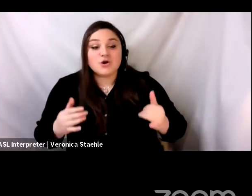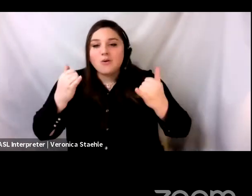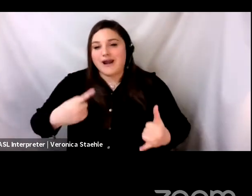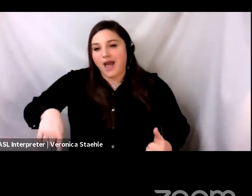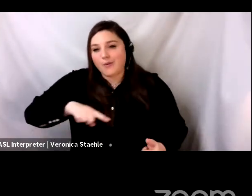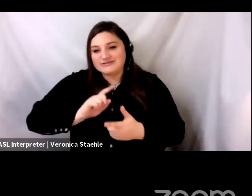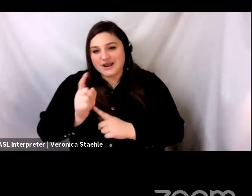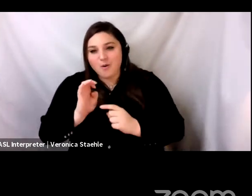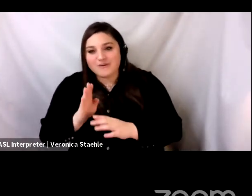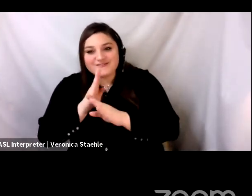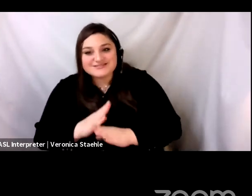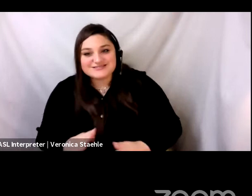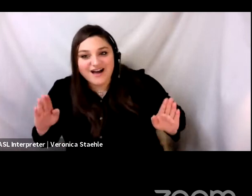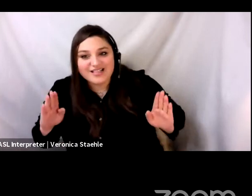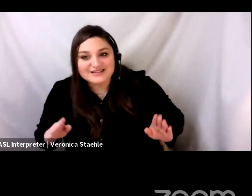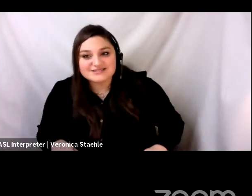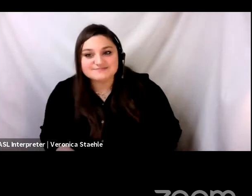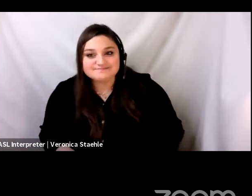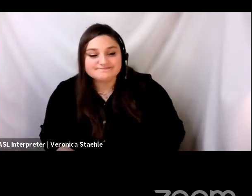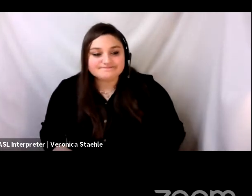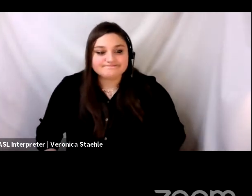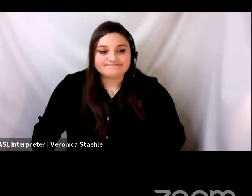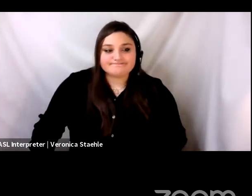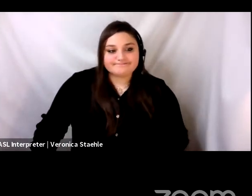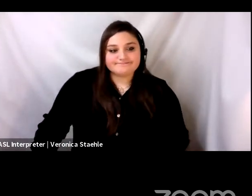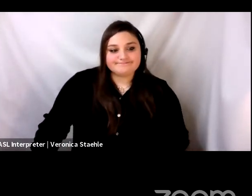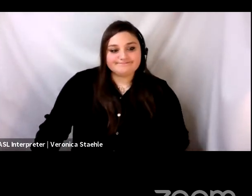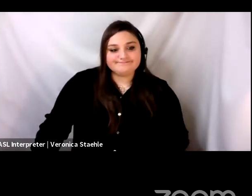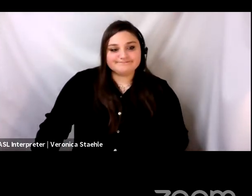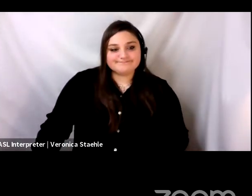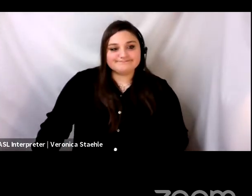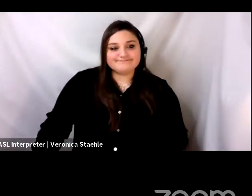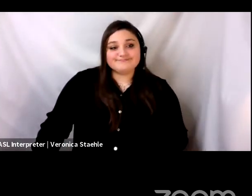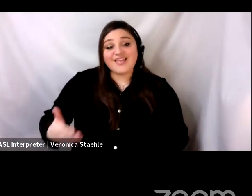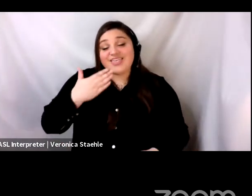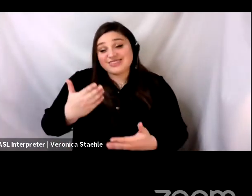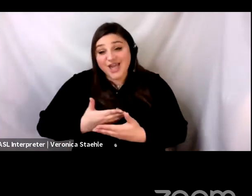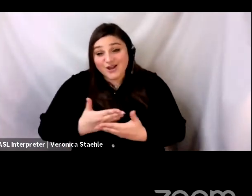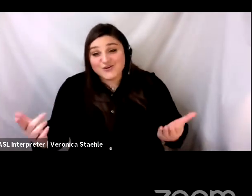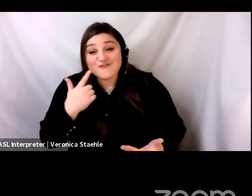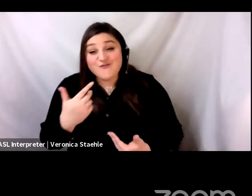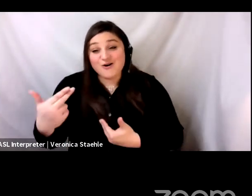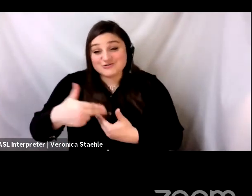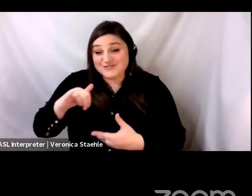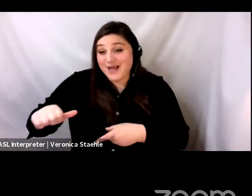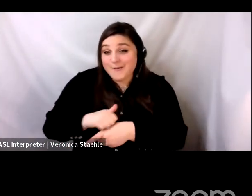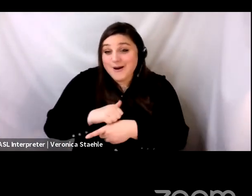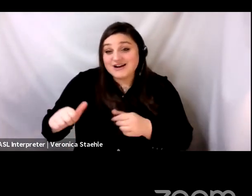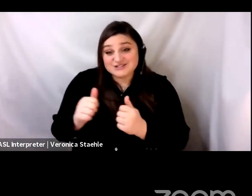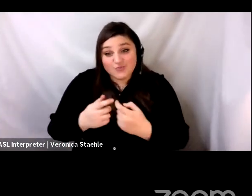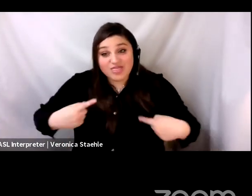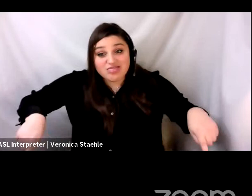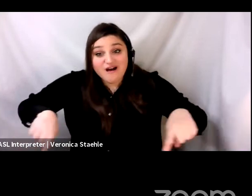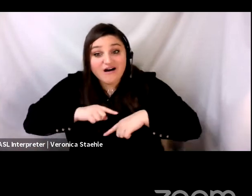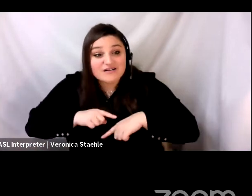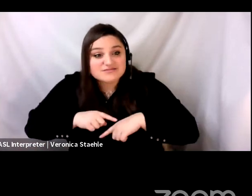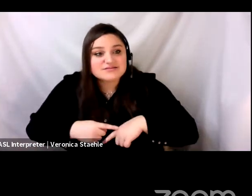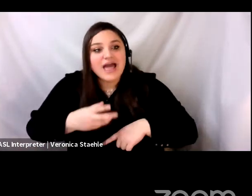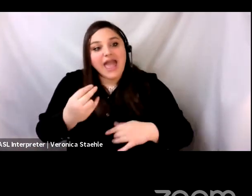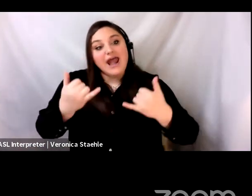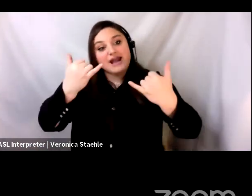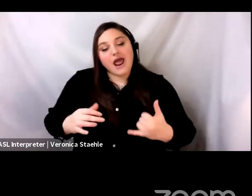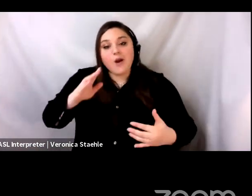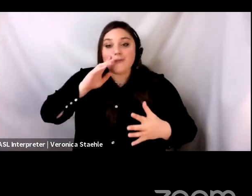Thank you everyone for sharing in that practice with us, I should say. And now we turn over to our event this